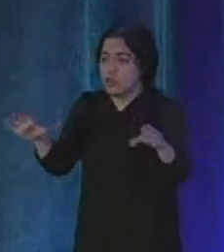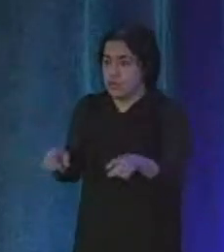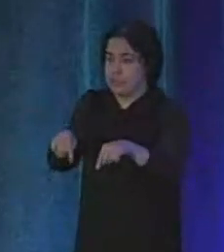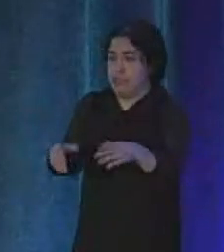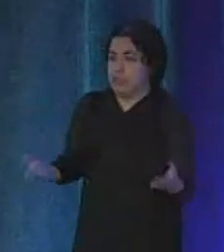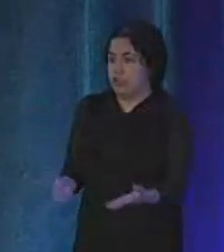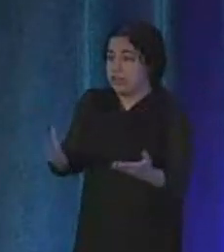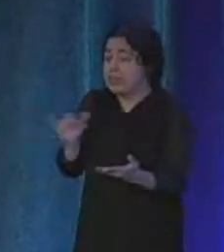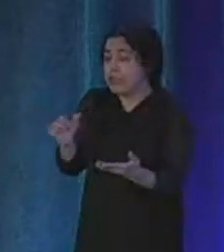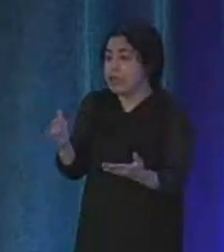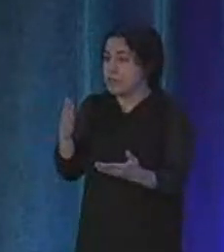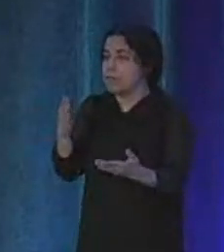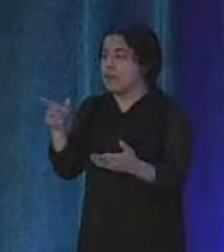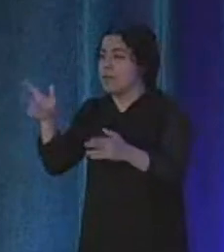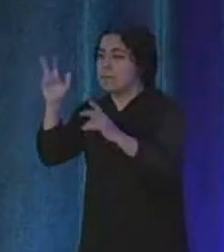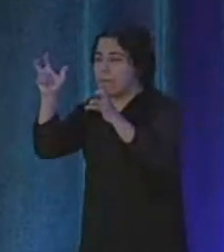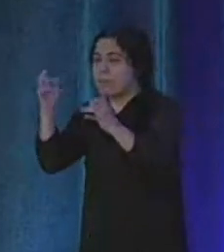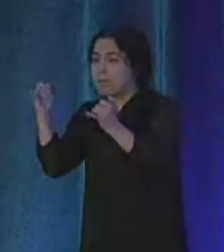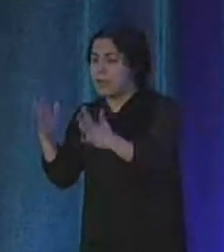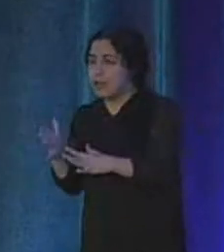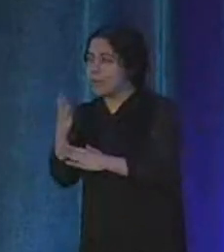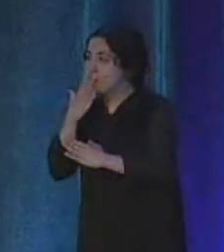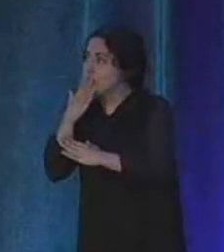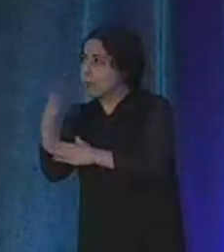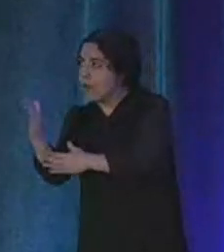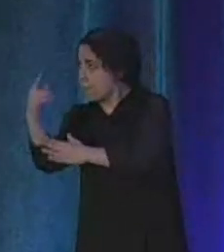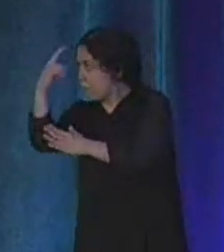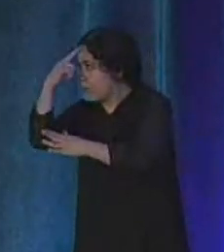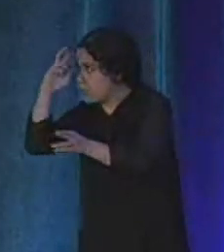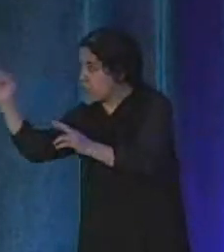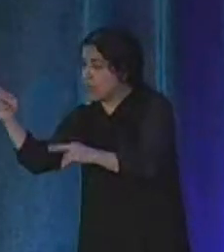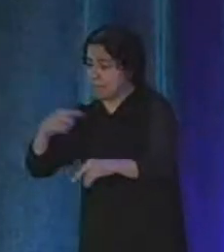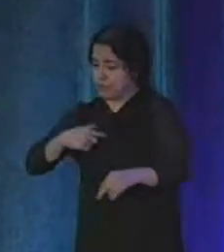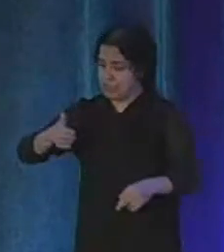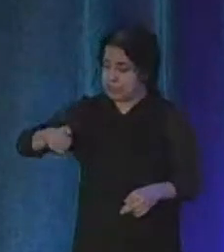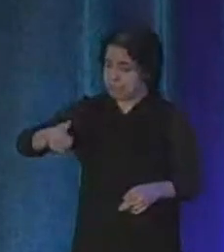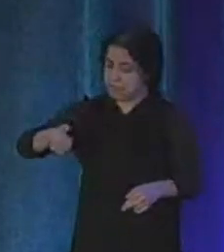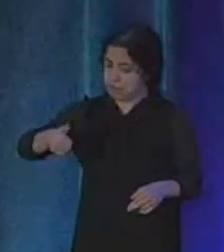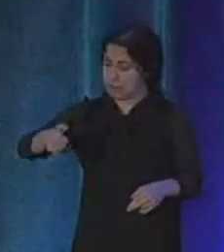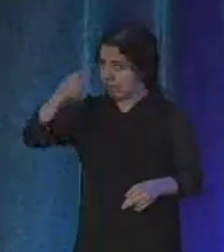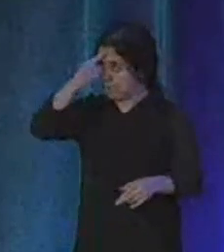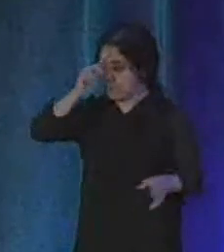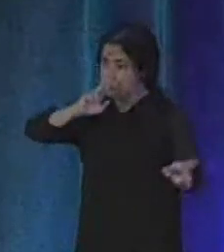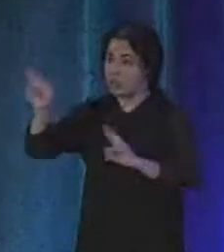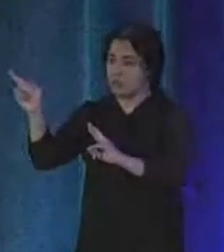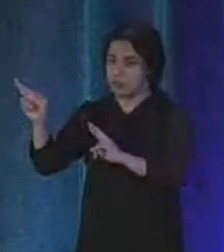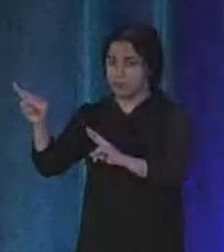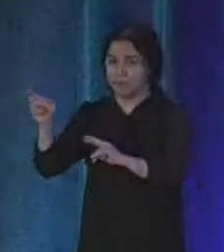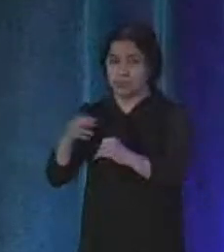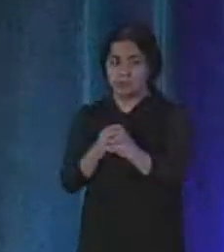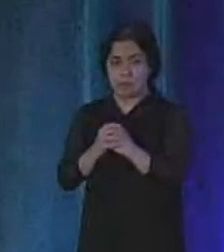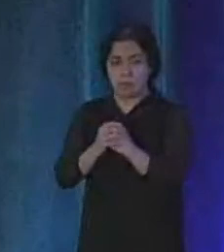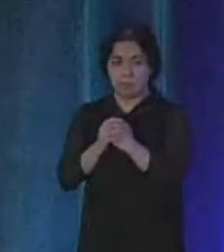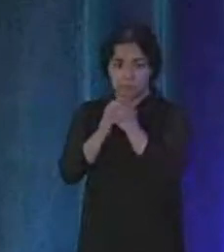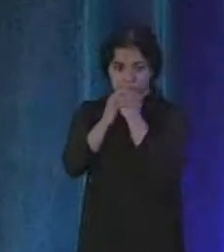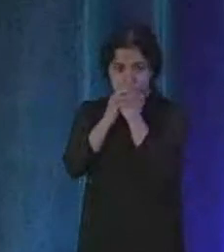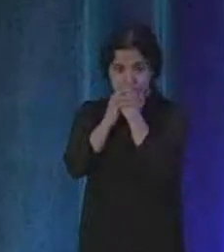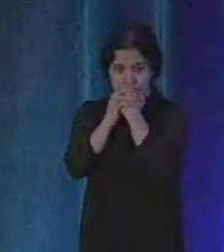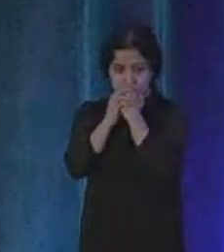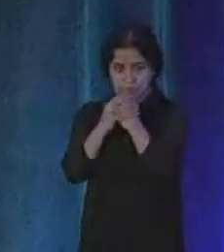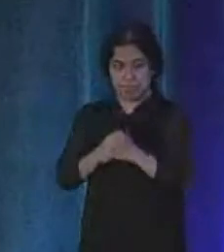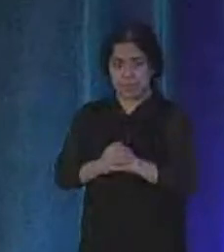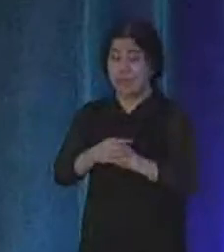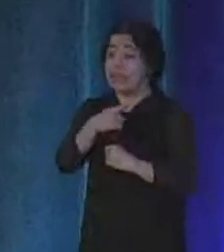like blowing kisses and shooting imaginary basketballs. So this is probably my spicy hot take of the